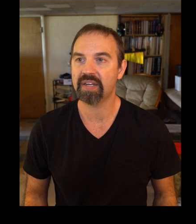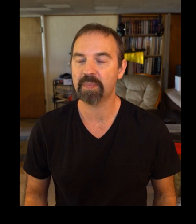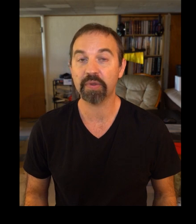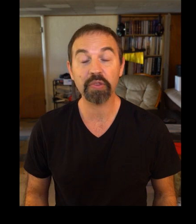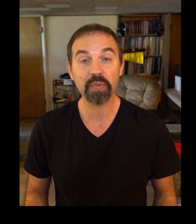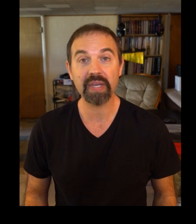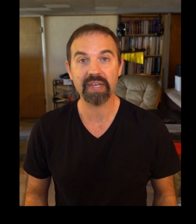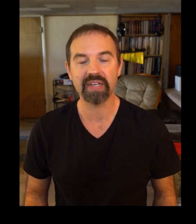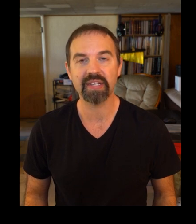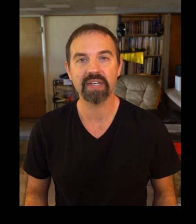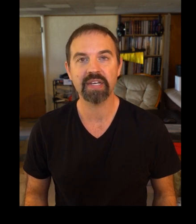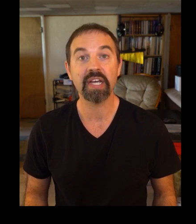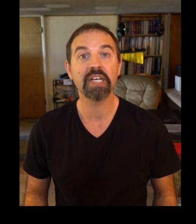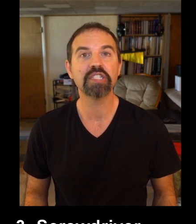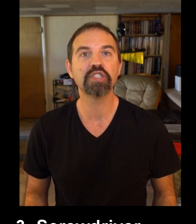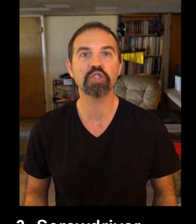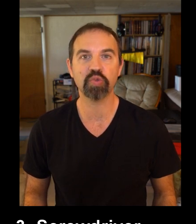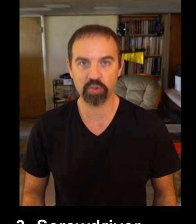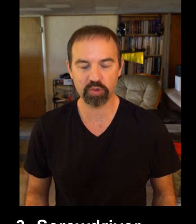Number 3,